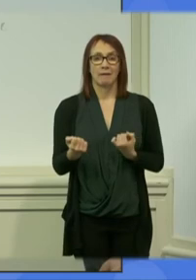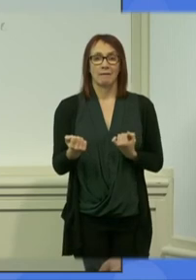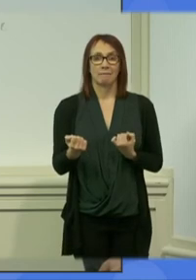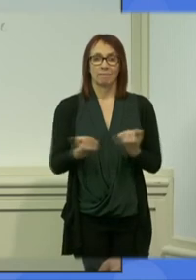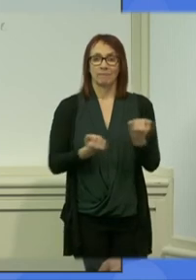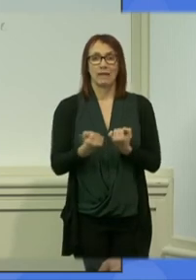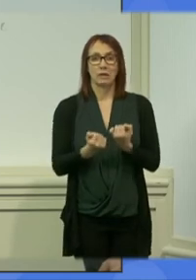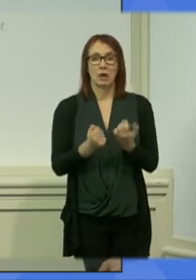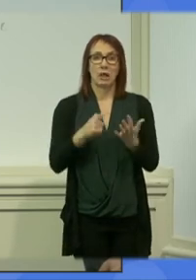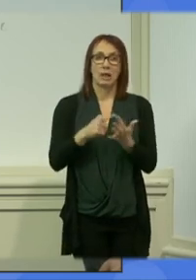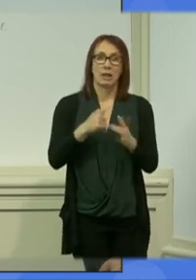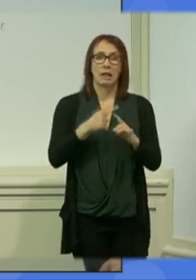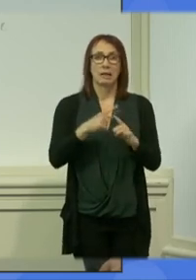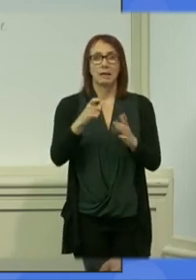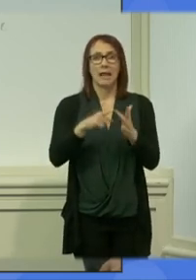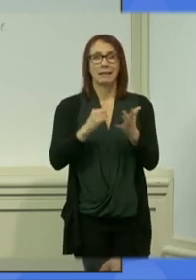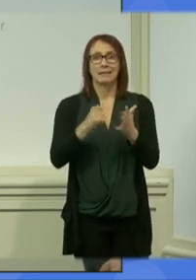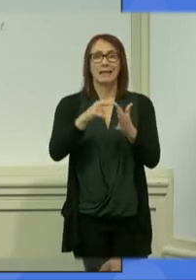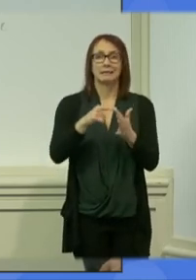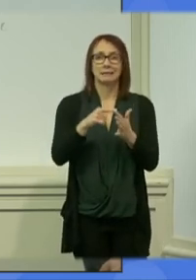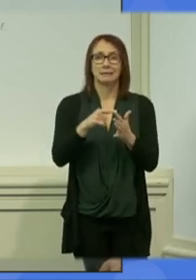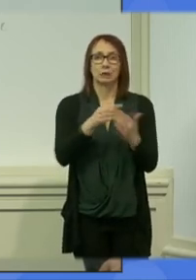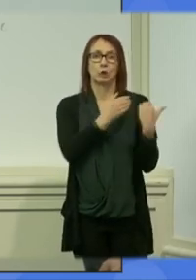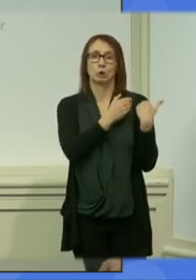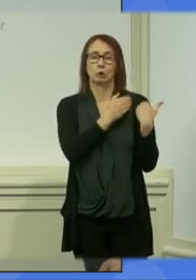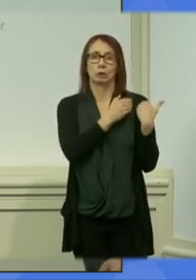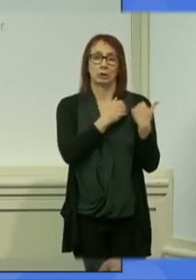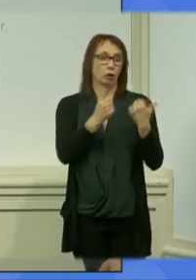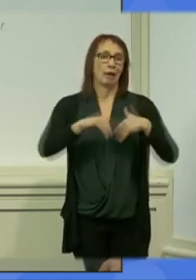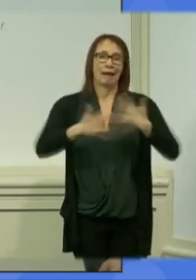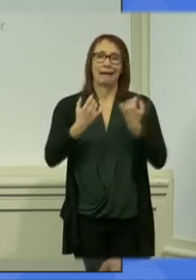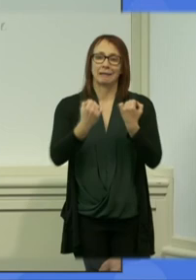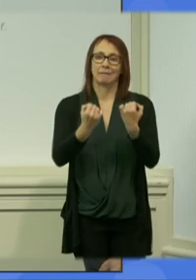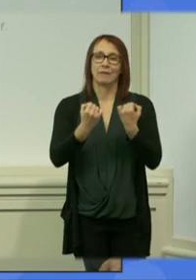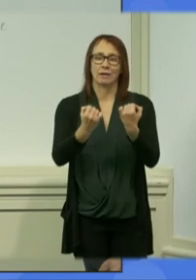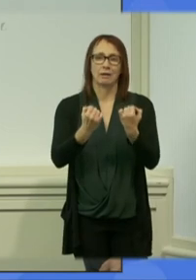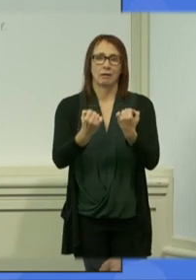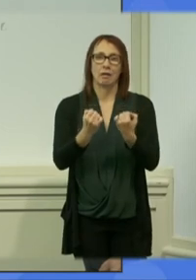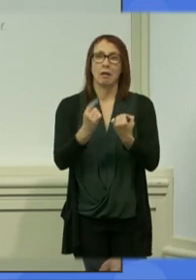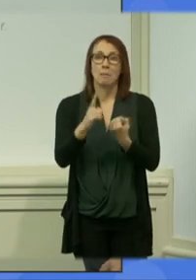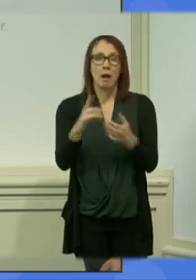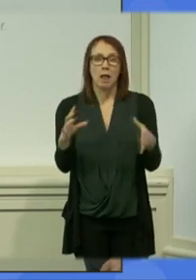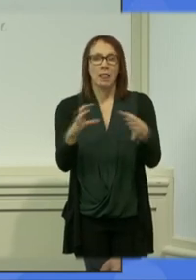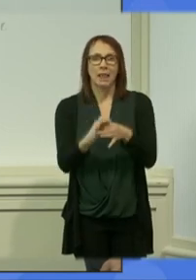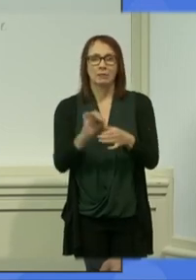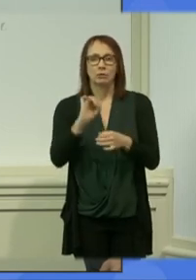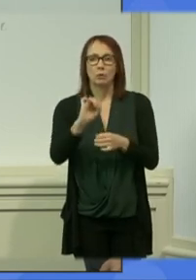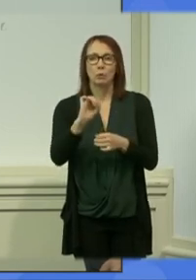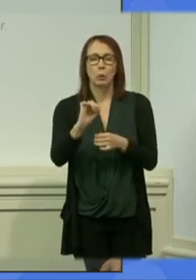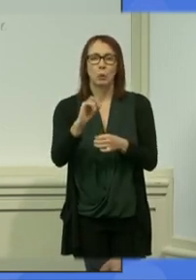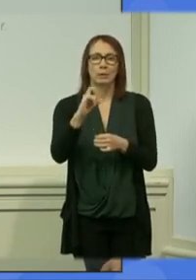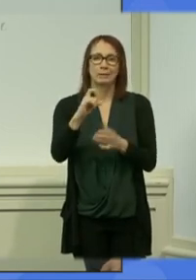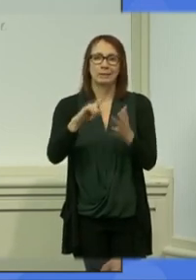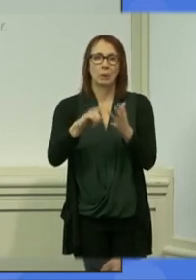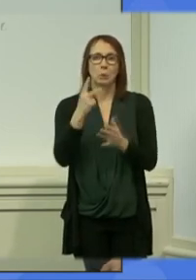tax levied on any vehicle on the road. But what's interesting about it is that it's linked to how fuel efficient your car is. So if you've got